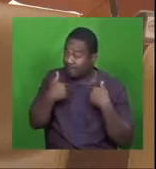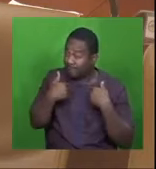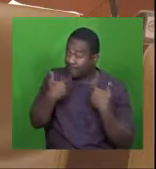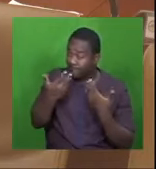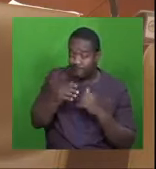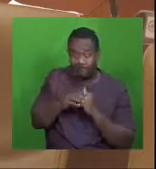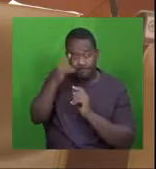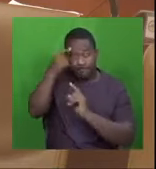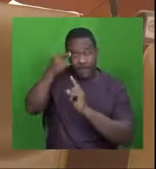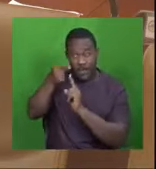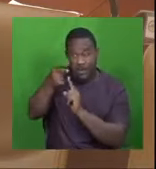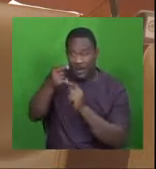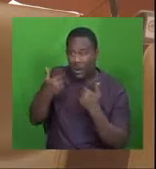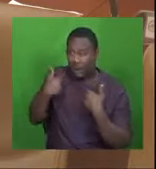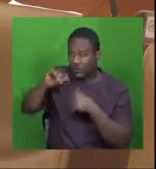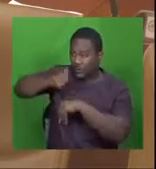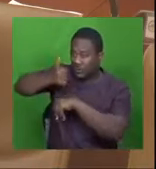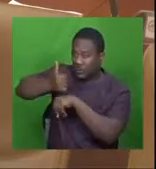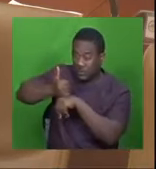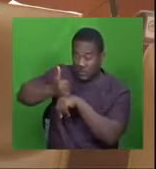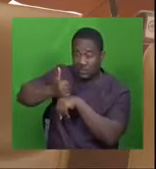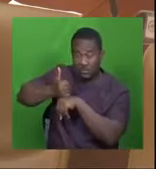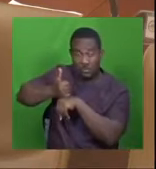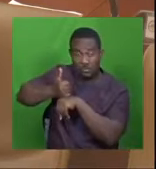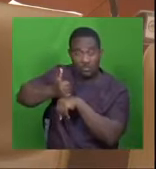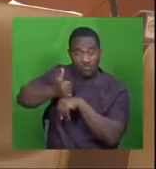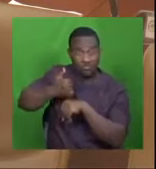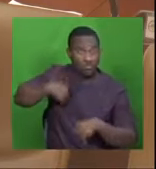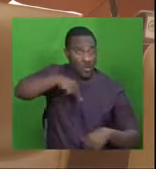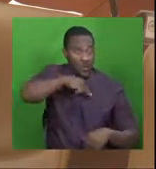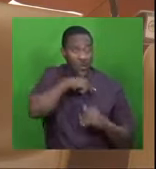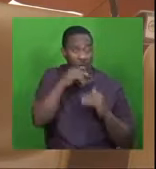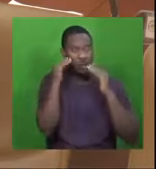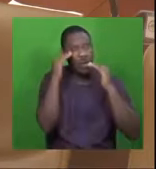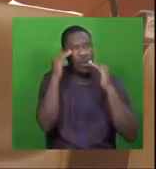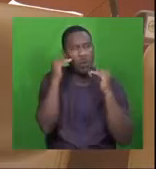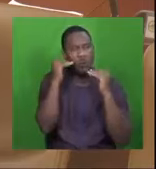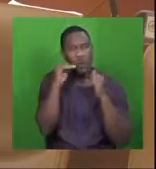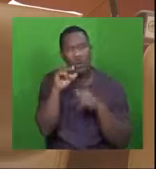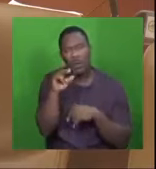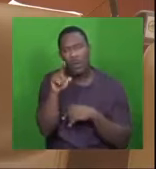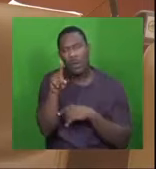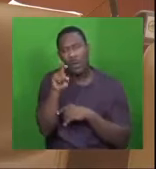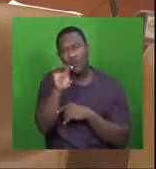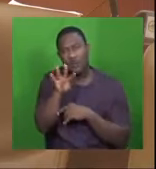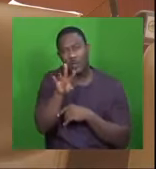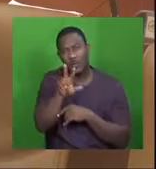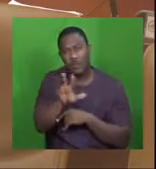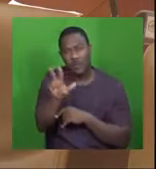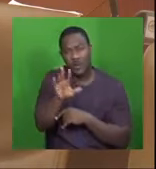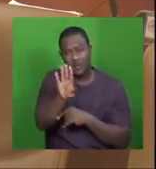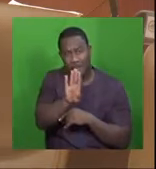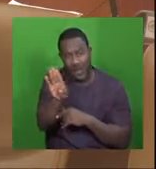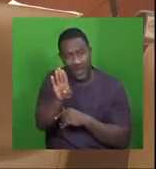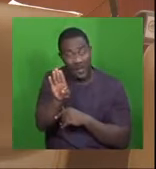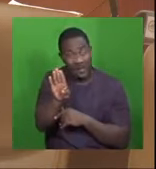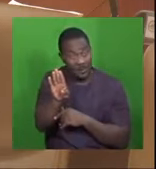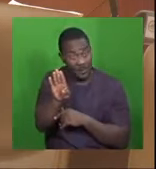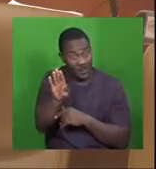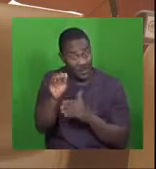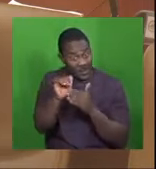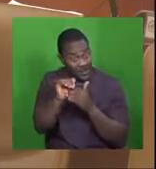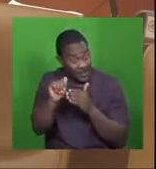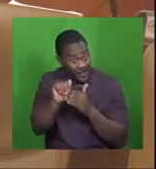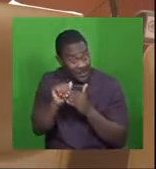targets for ourselves in this context, and the target is that we hope to raise about 143 billion Ghana cedis in